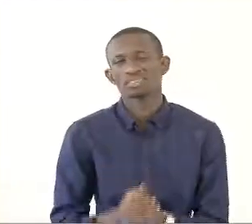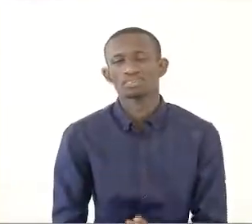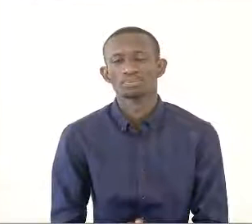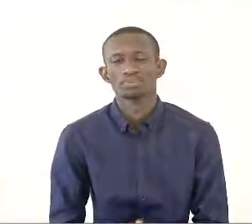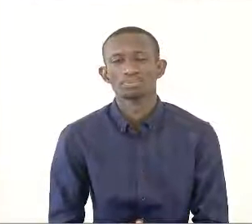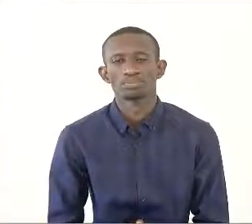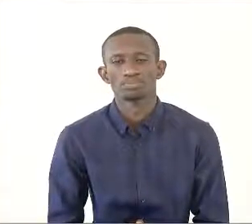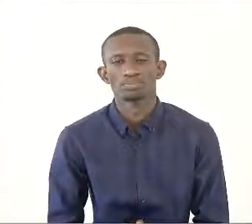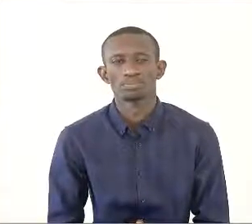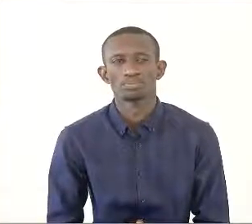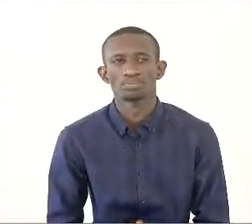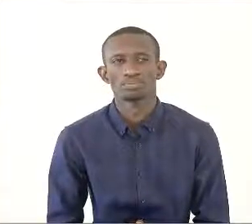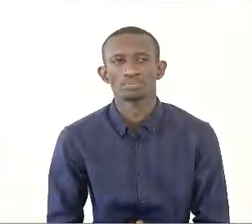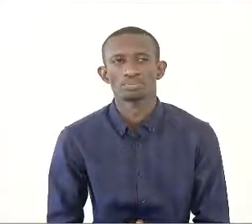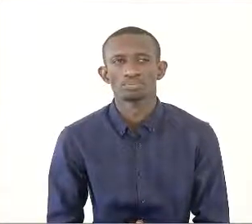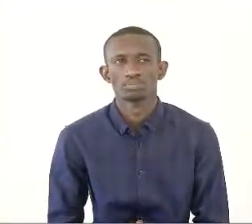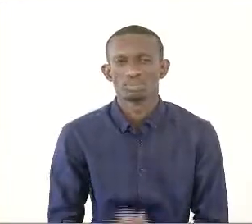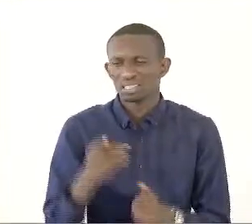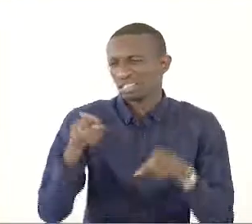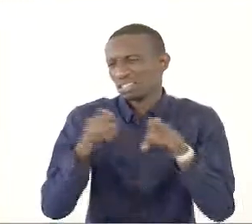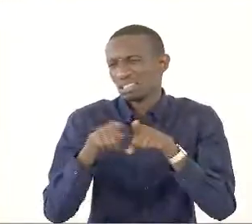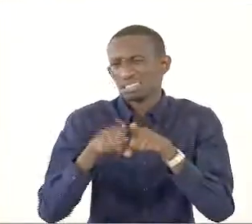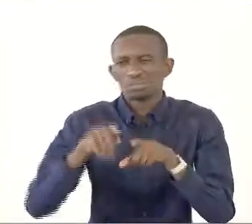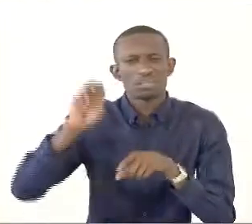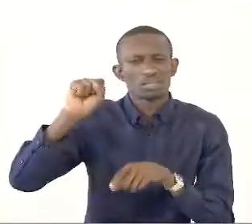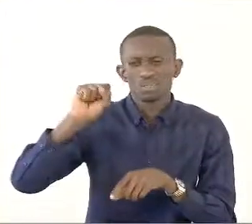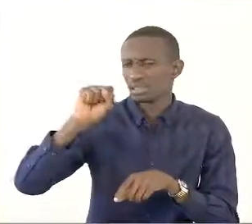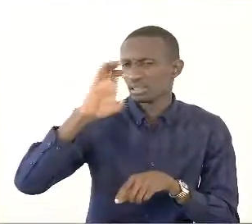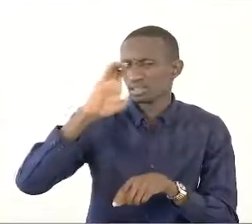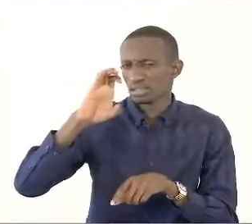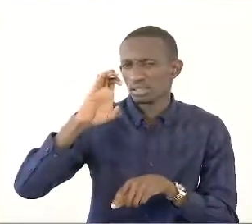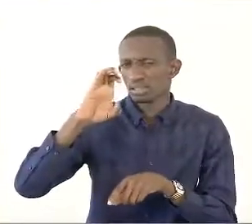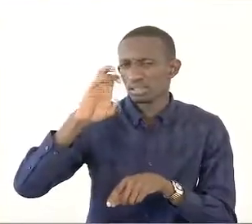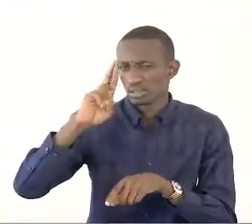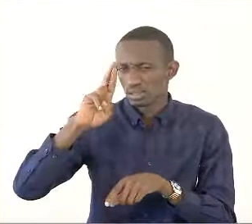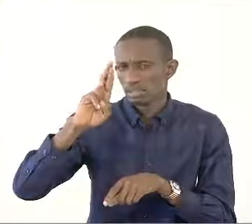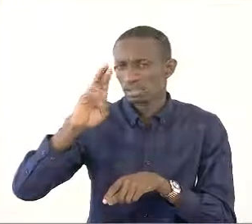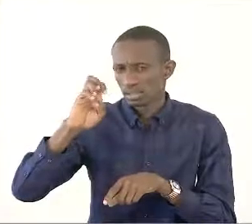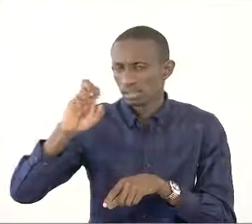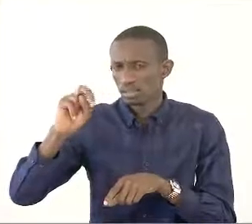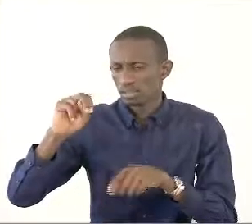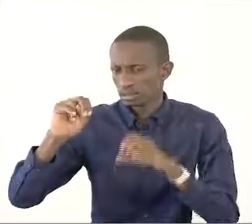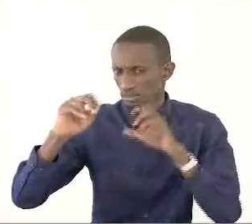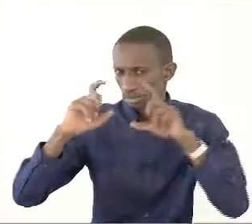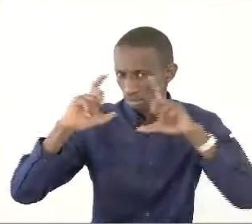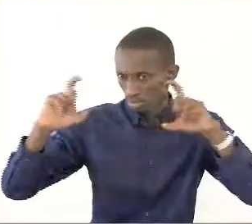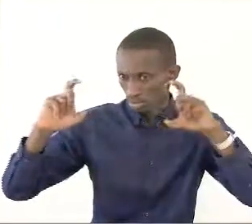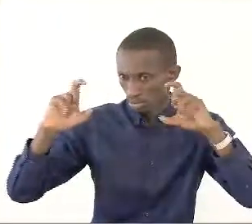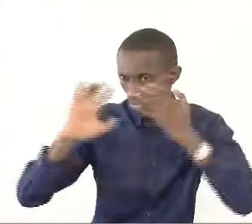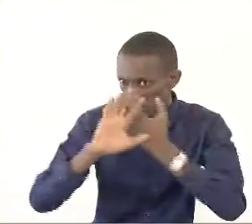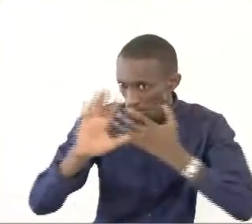this kind of screen, or that is a monitor, and on which you may have now the